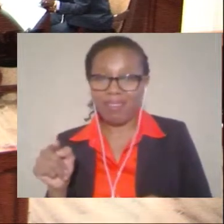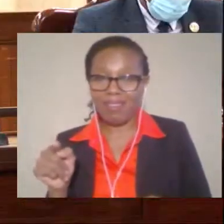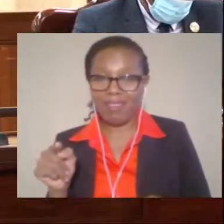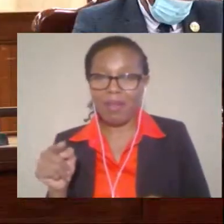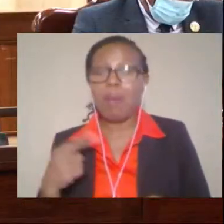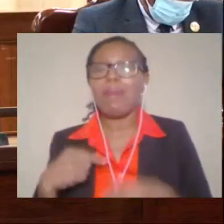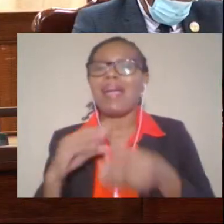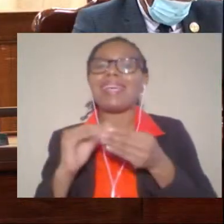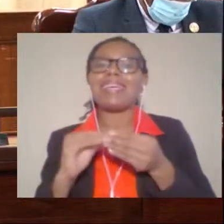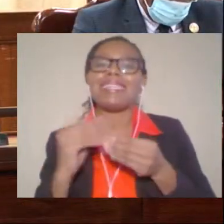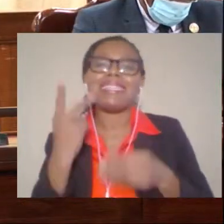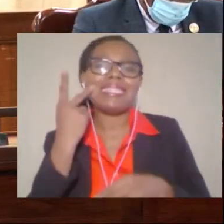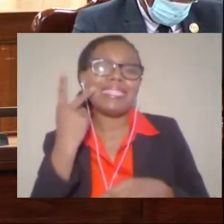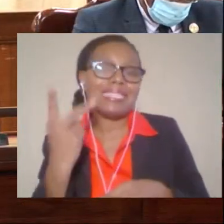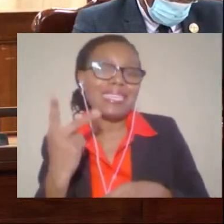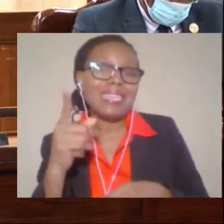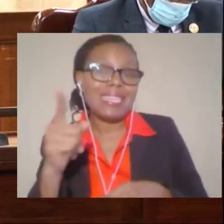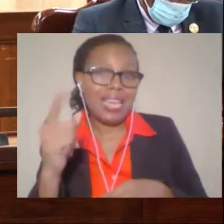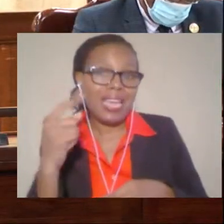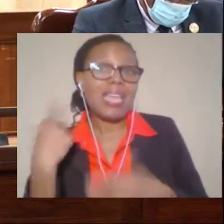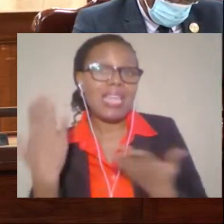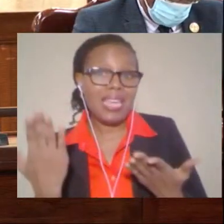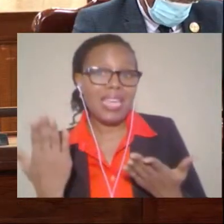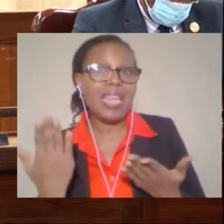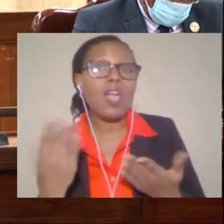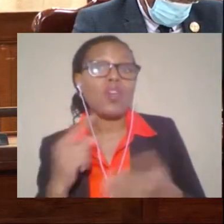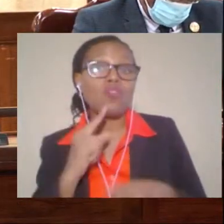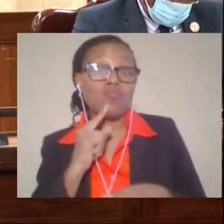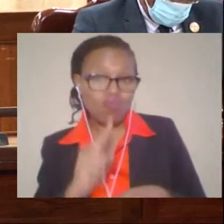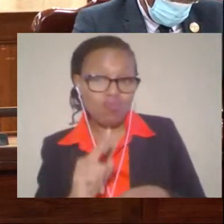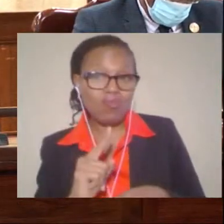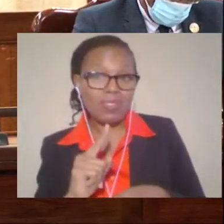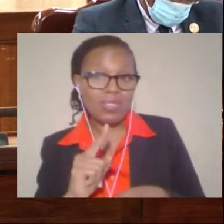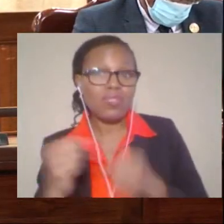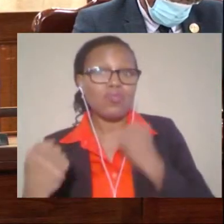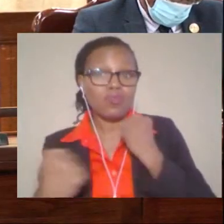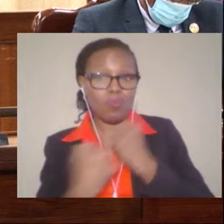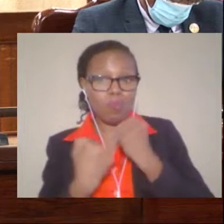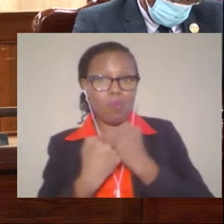me. And that's all I'm saying. And I can.